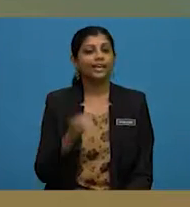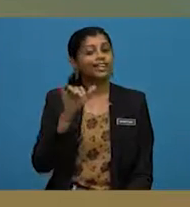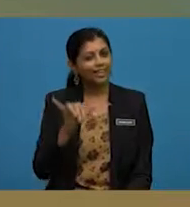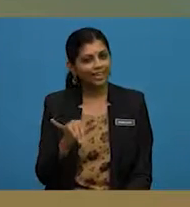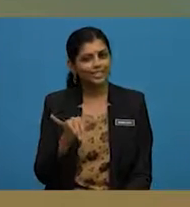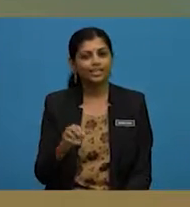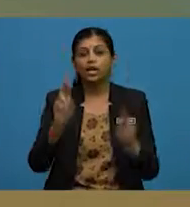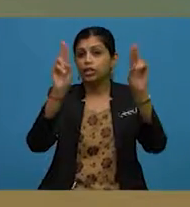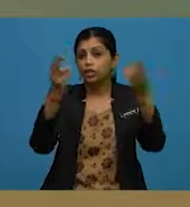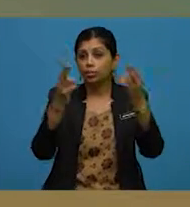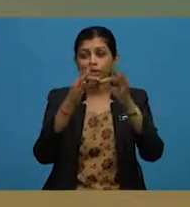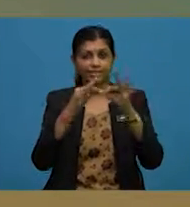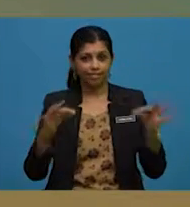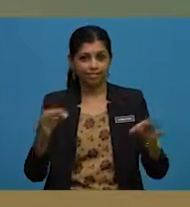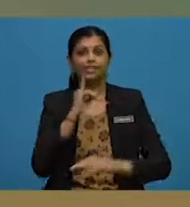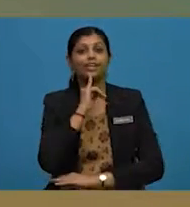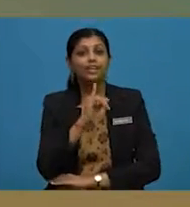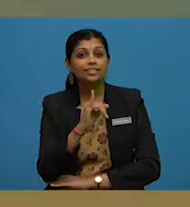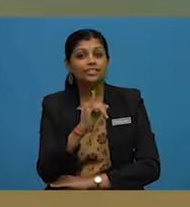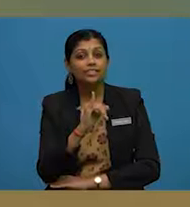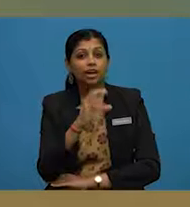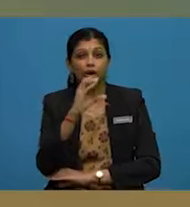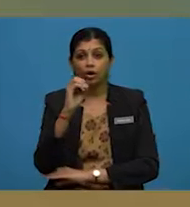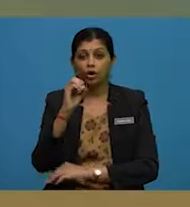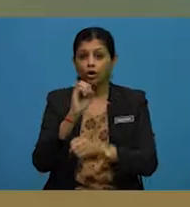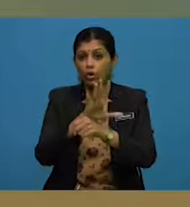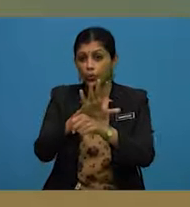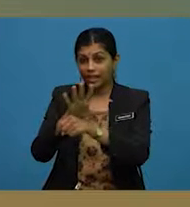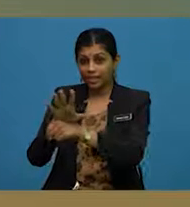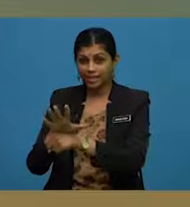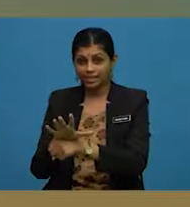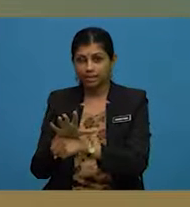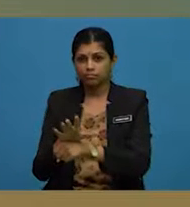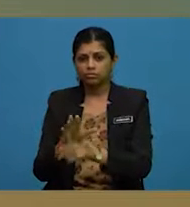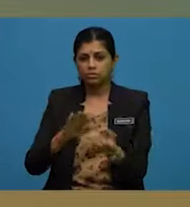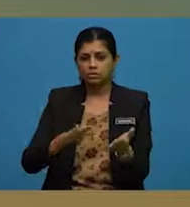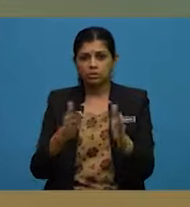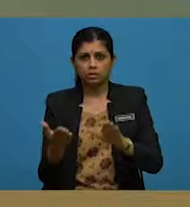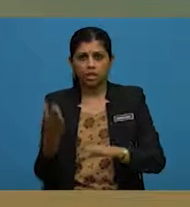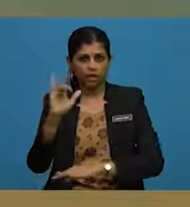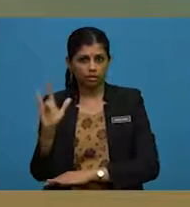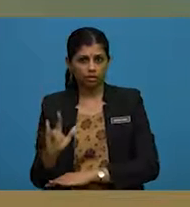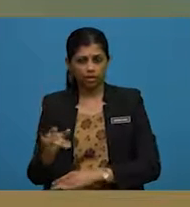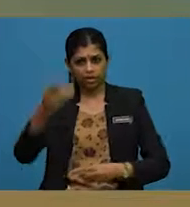Yes, the topic sentence is COVID-19 is a deadly disease.